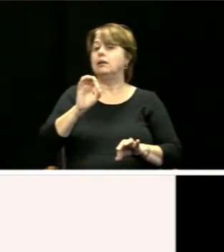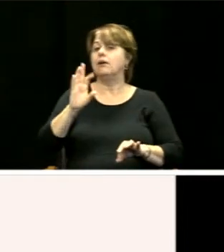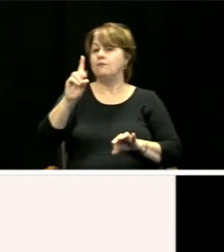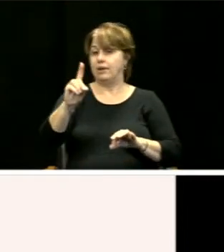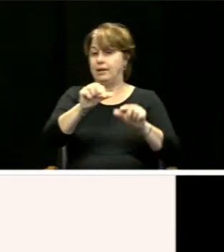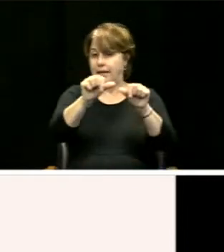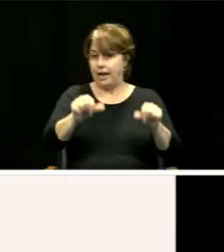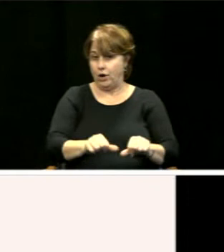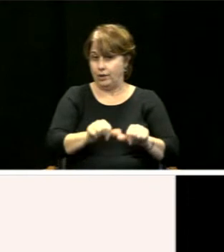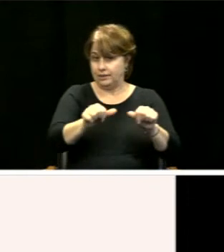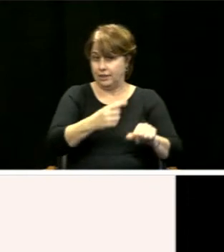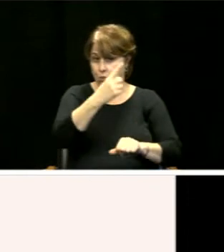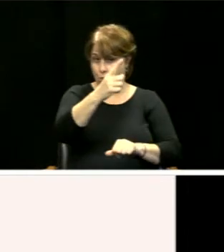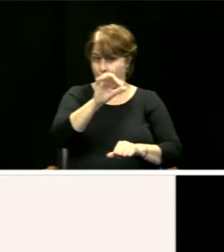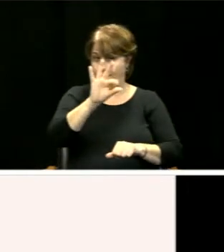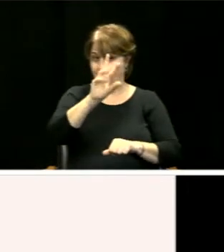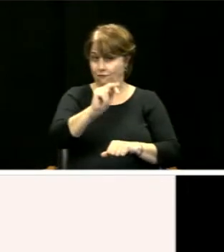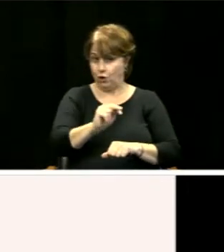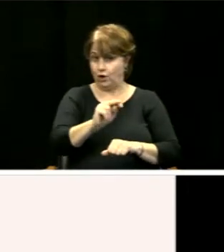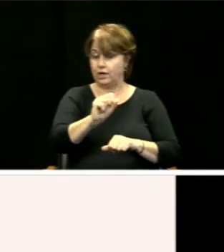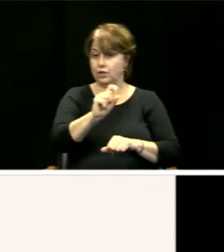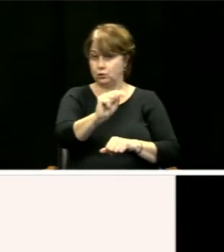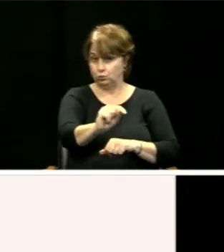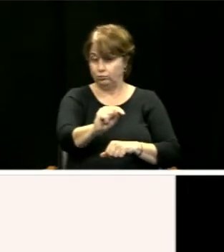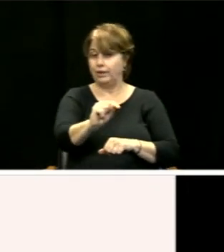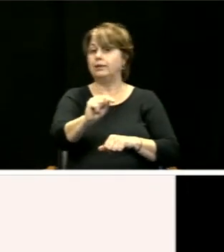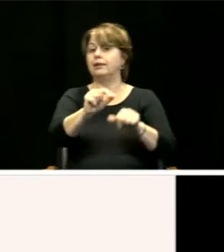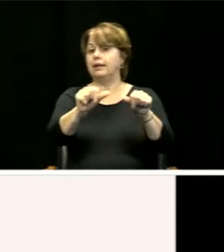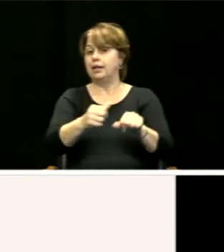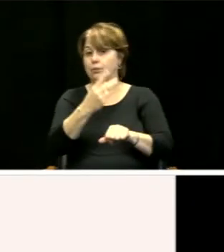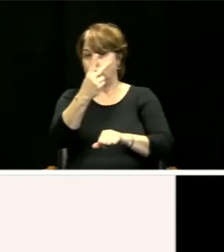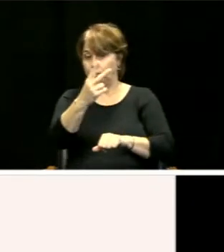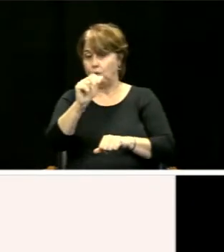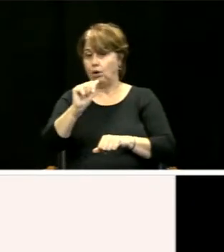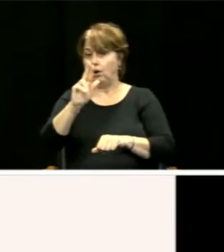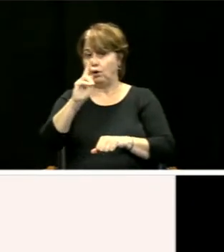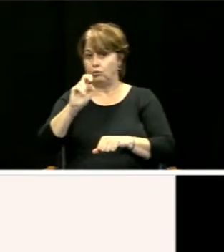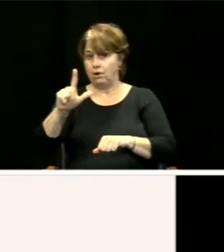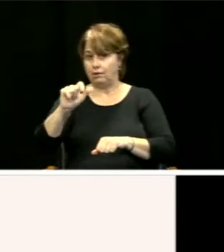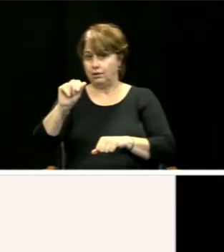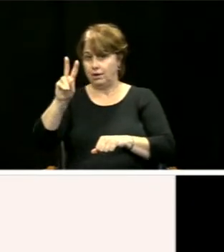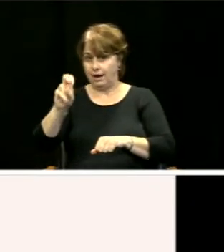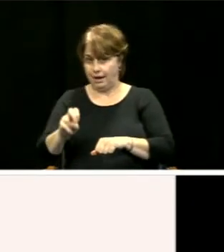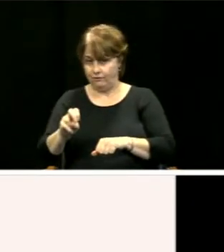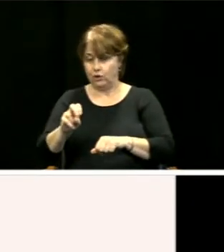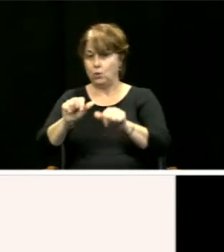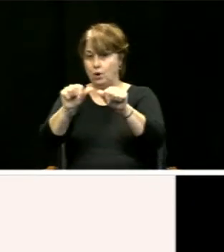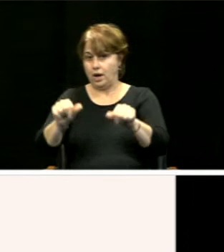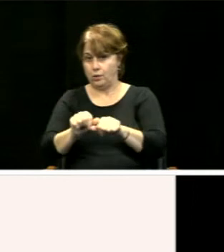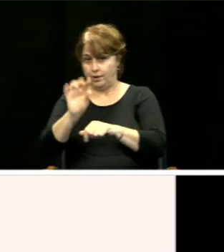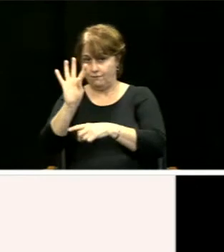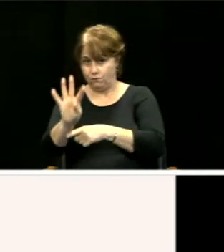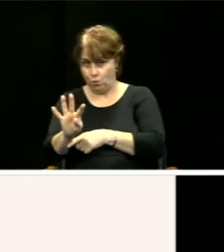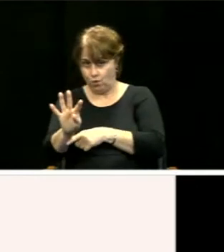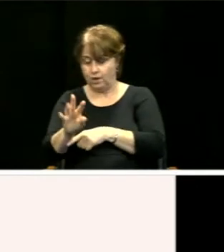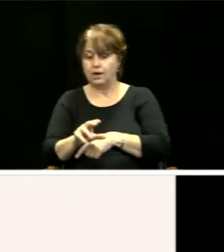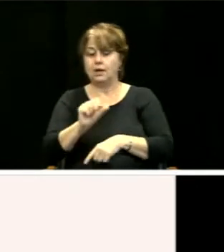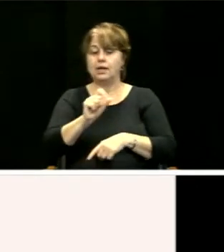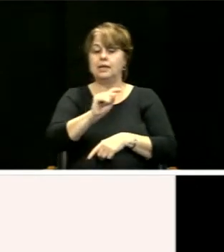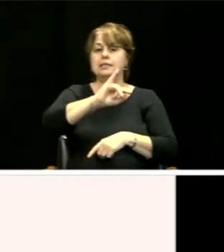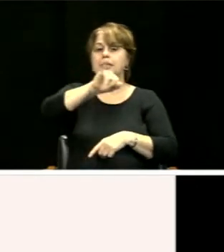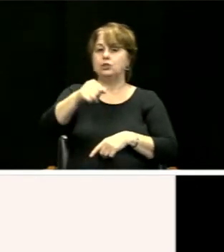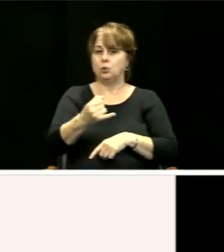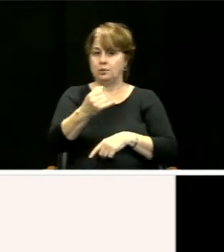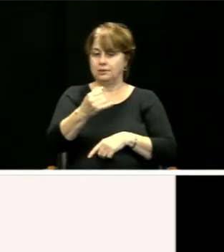1, the Fern Street system in area 2, the Arundel Avenue system in area 4, the St. Joseph